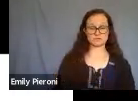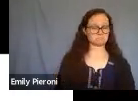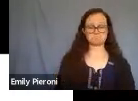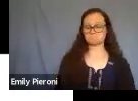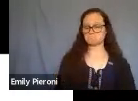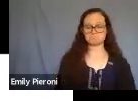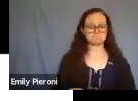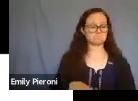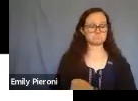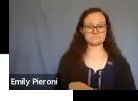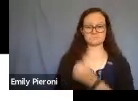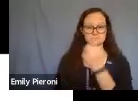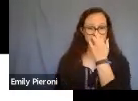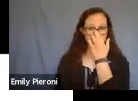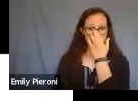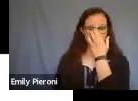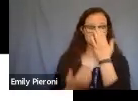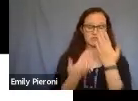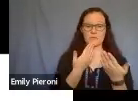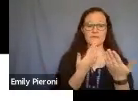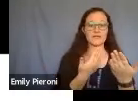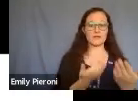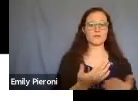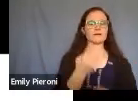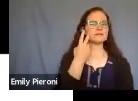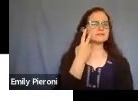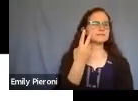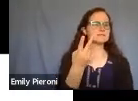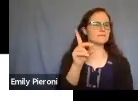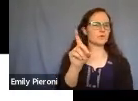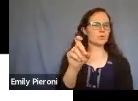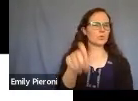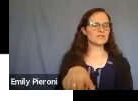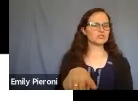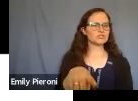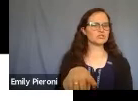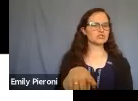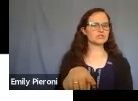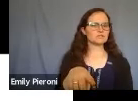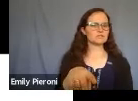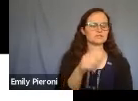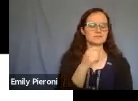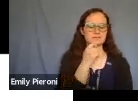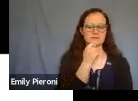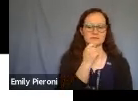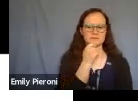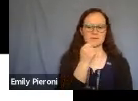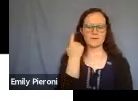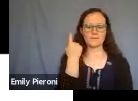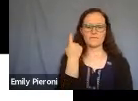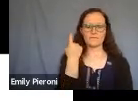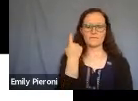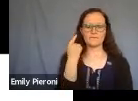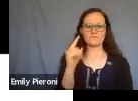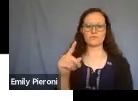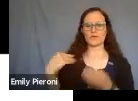Hey, thank you so much. I see we have a question here for your sales coordinator